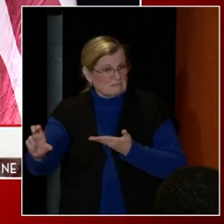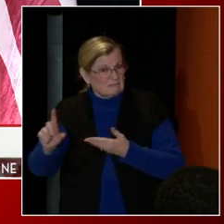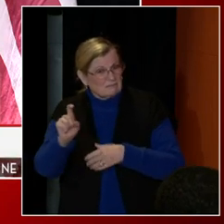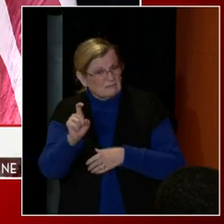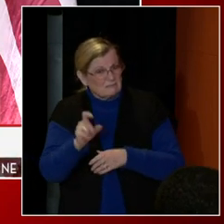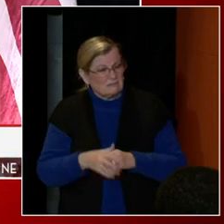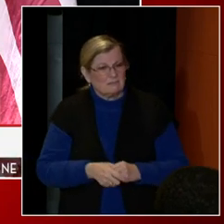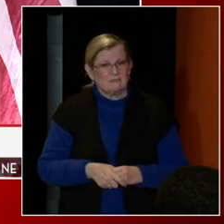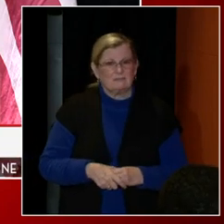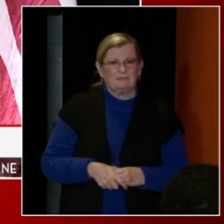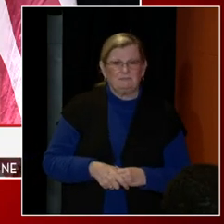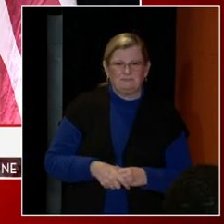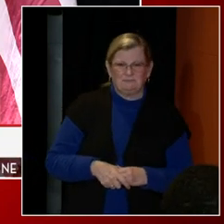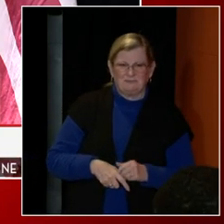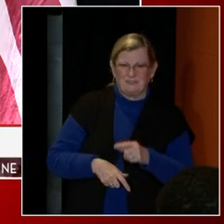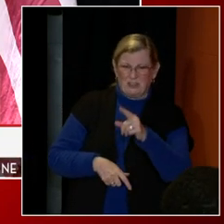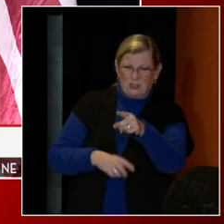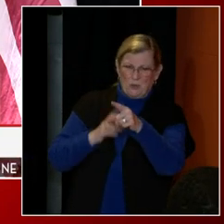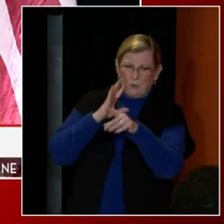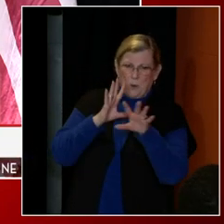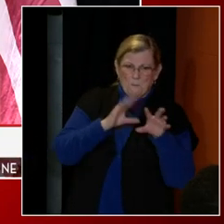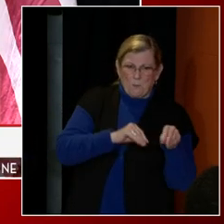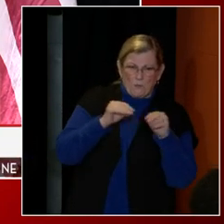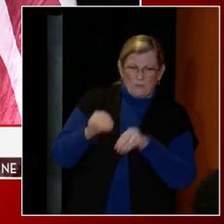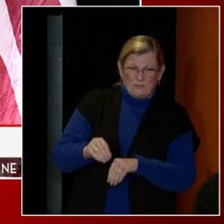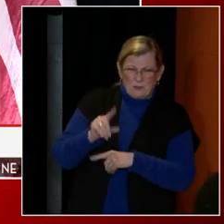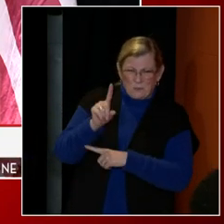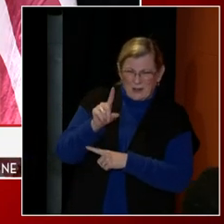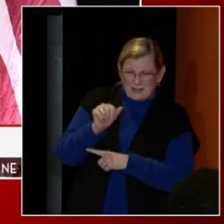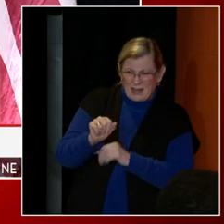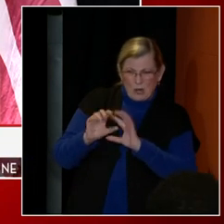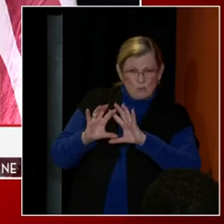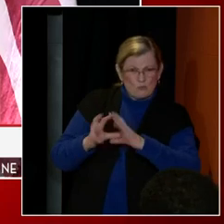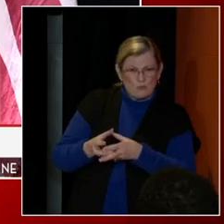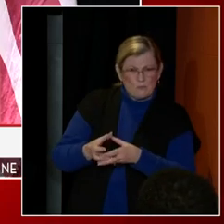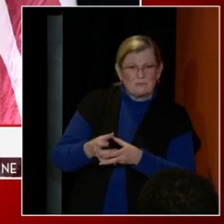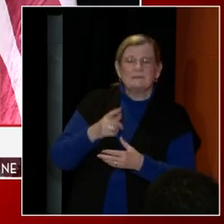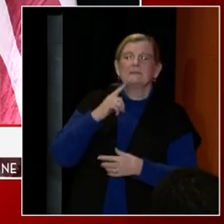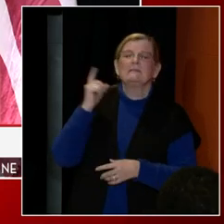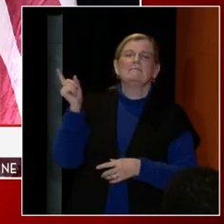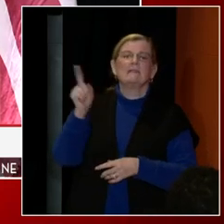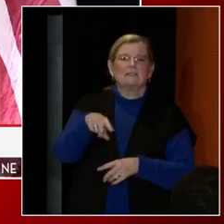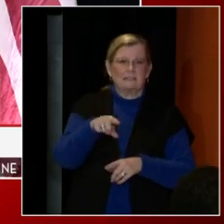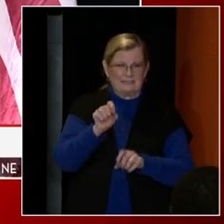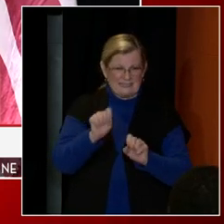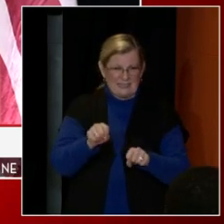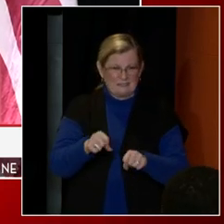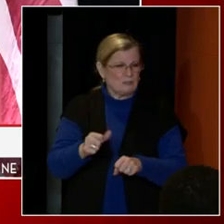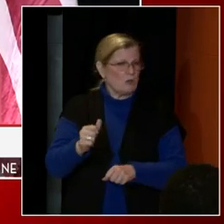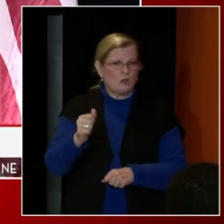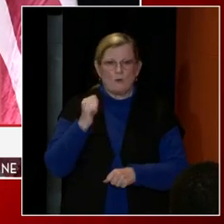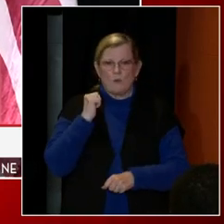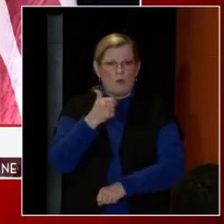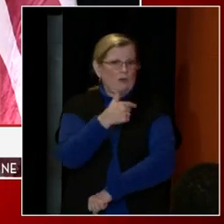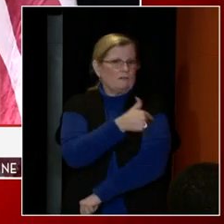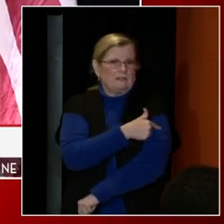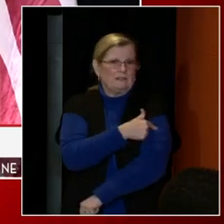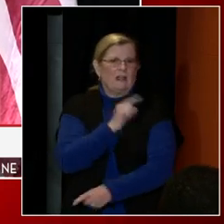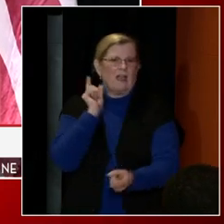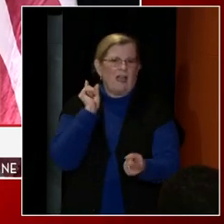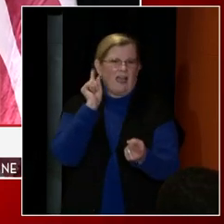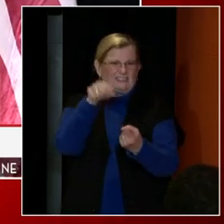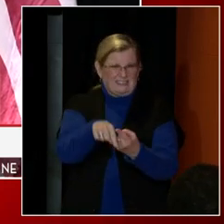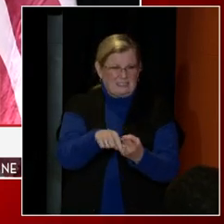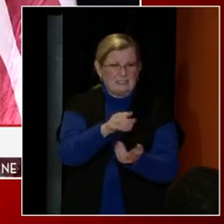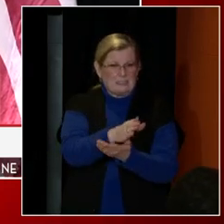is moved into the 1A phase? That is correct. That is correct. But they won't start getting vaccinated until some of the logistics that have to